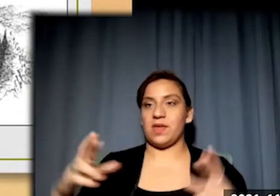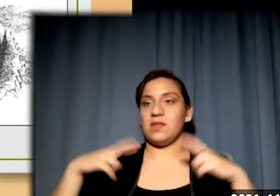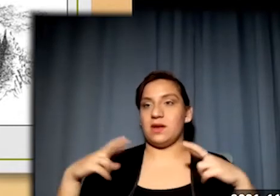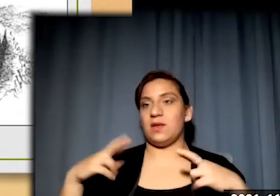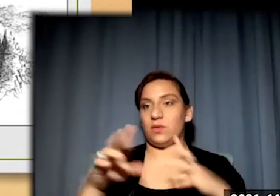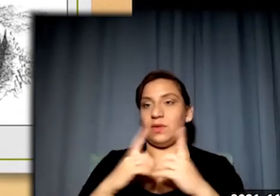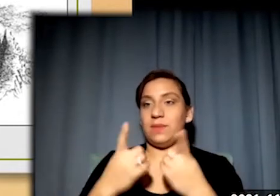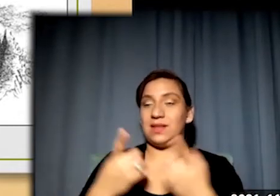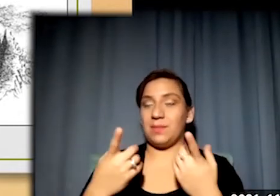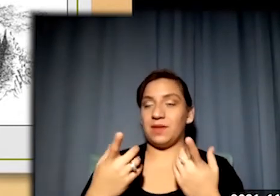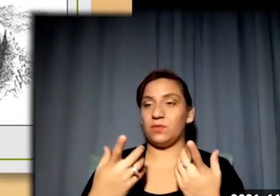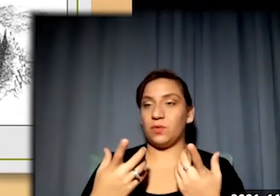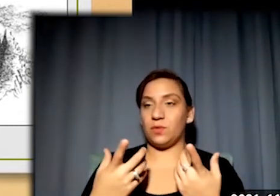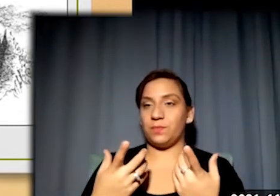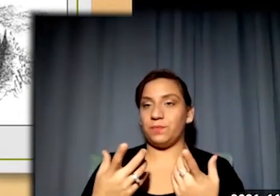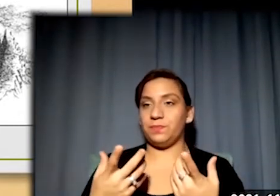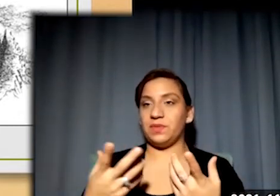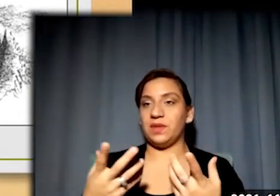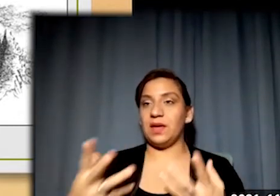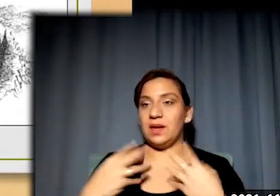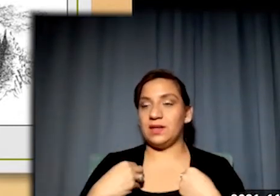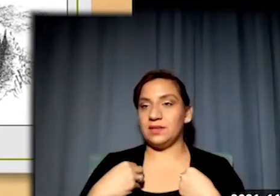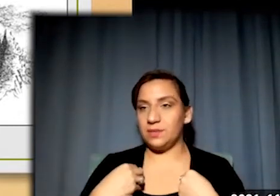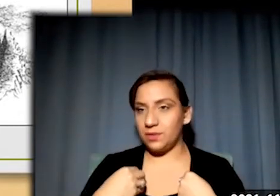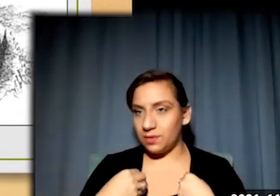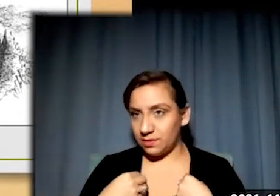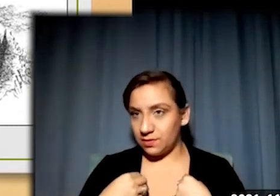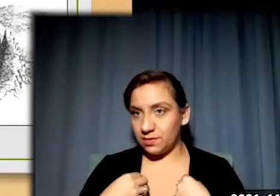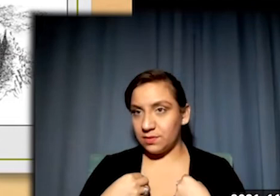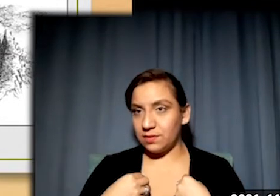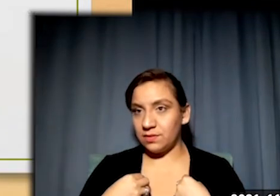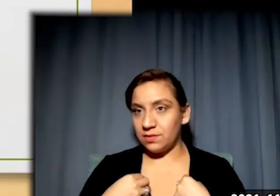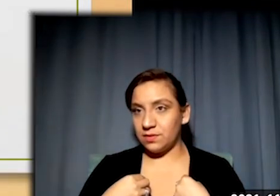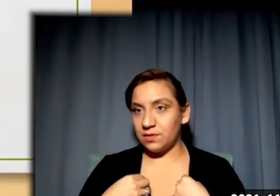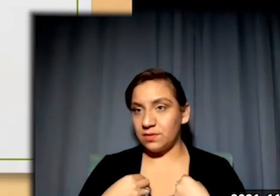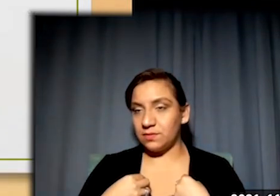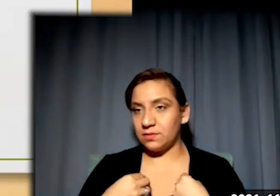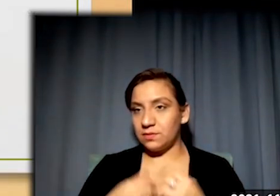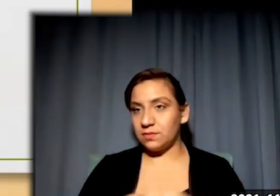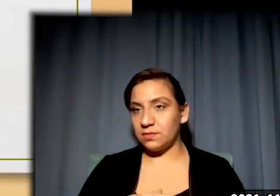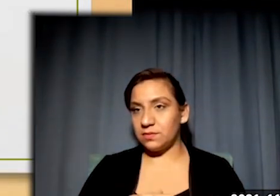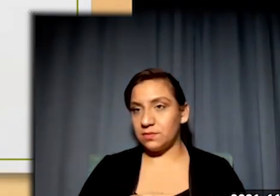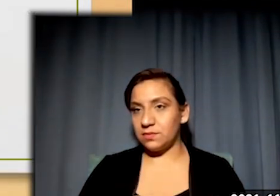999-year lease of the lands of San Jeronimo Reservation.